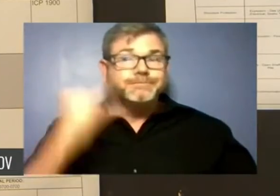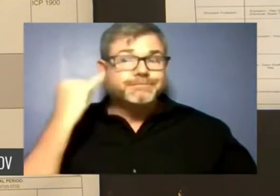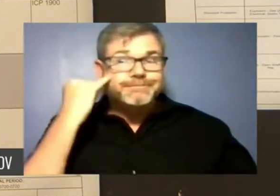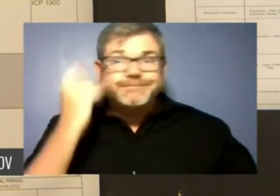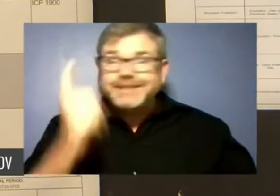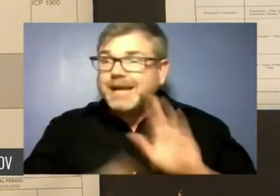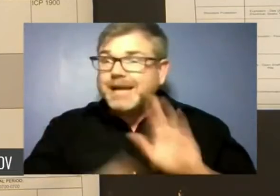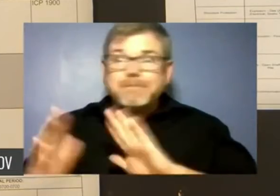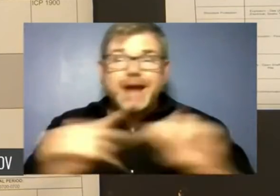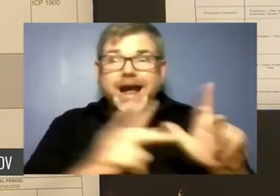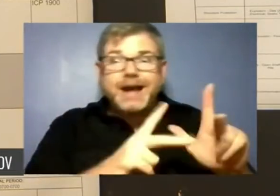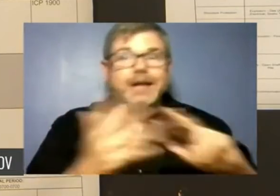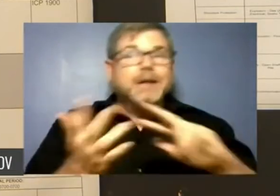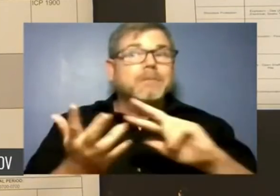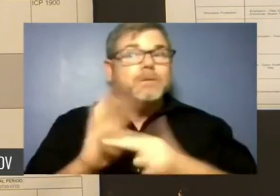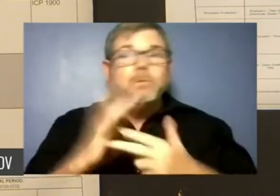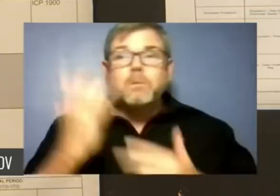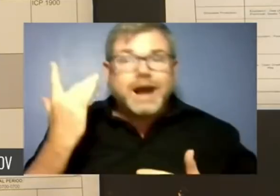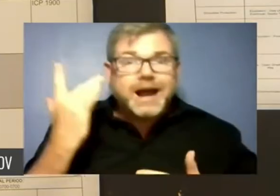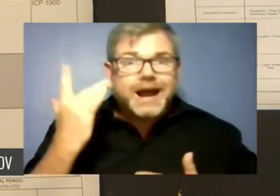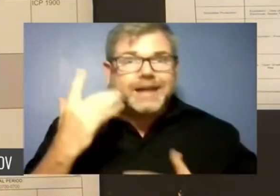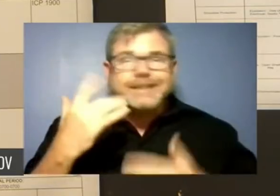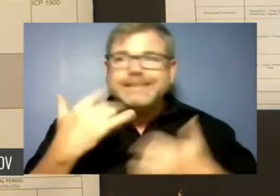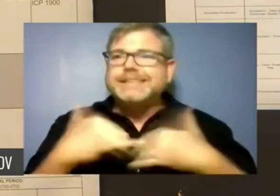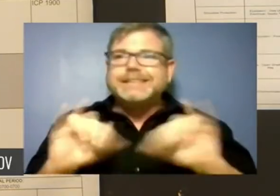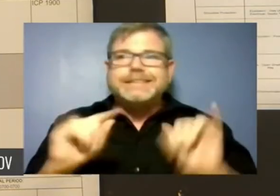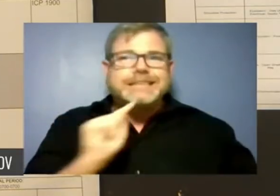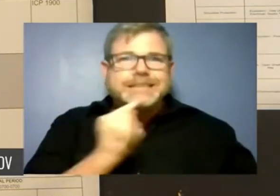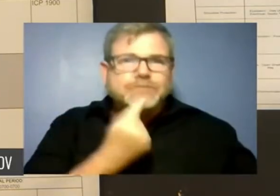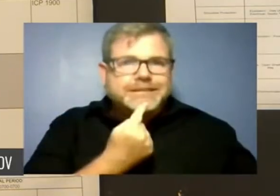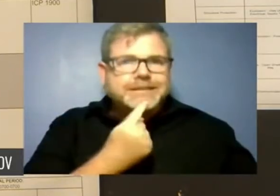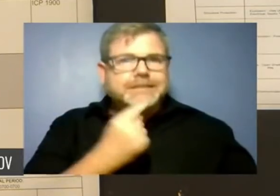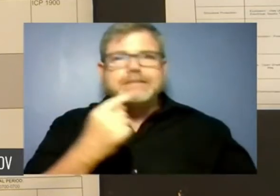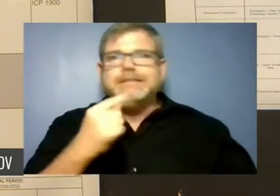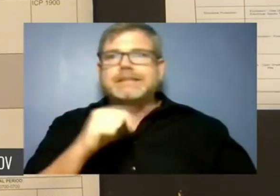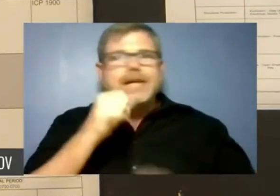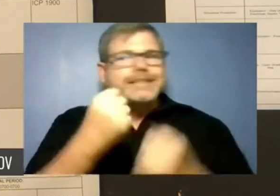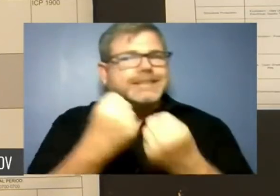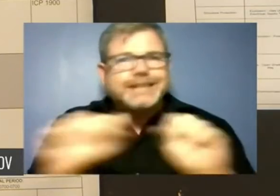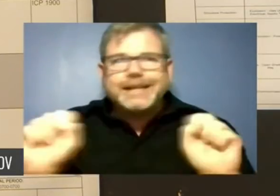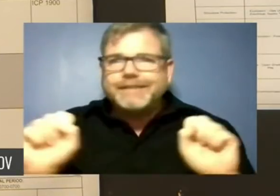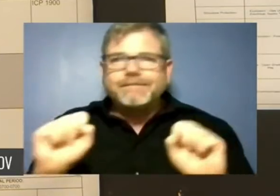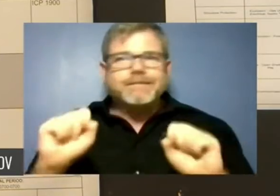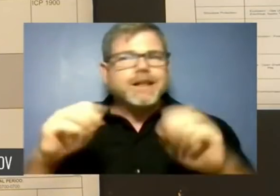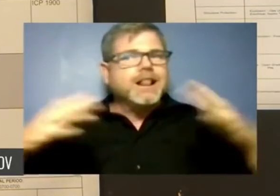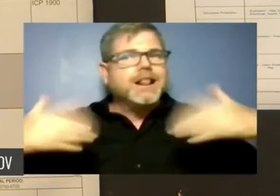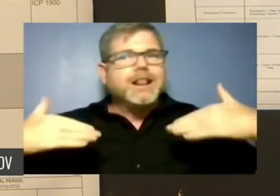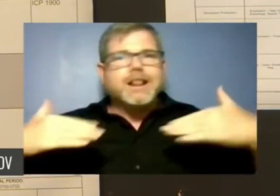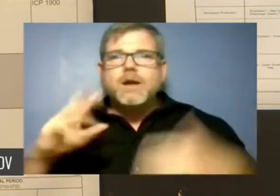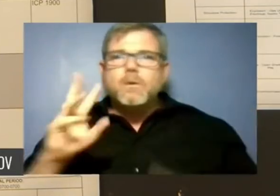power, water, or sewer. So we need to make sure that those have been returned prior to doing that.